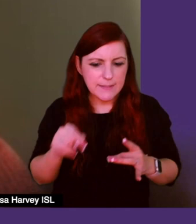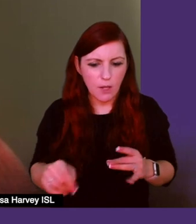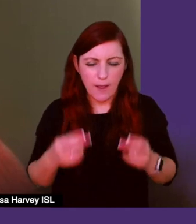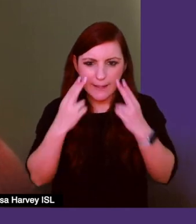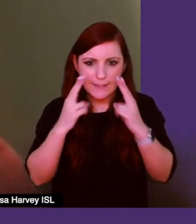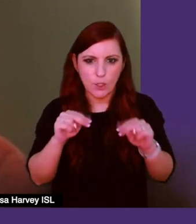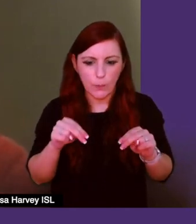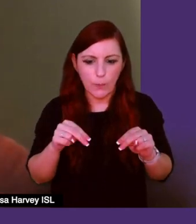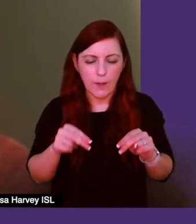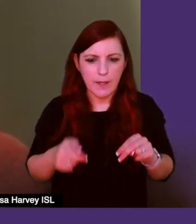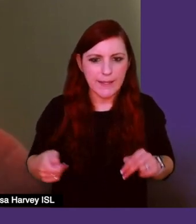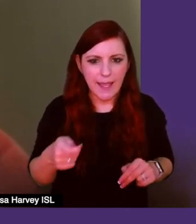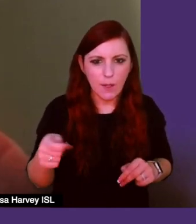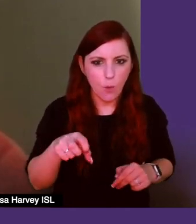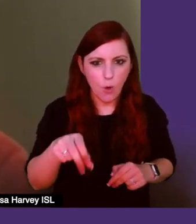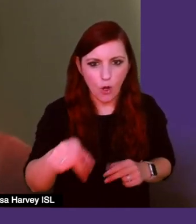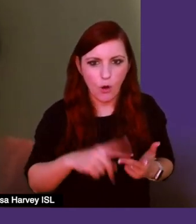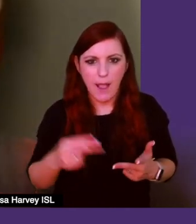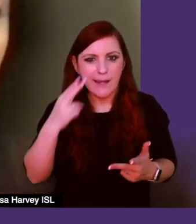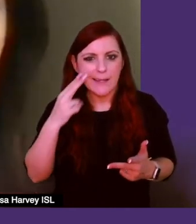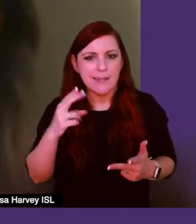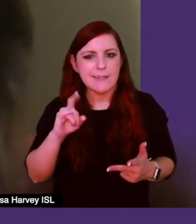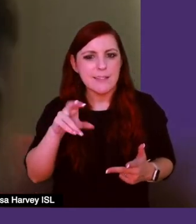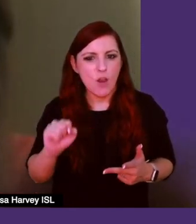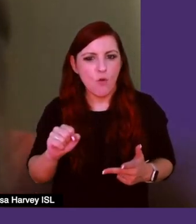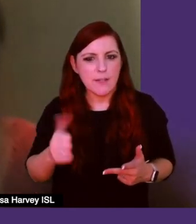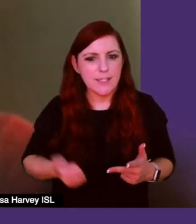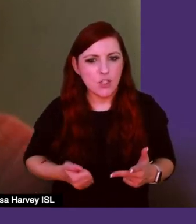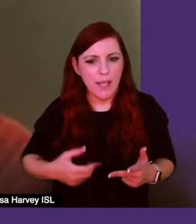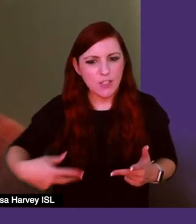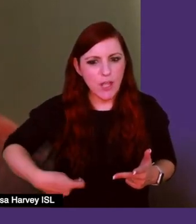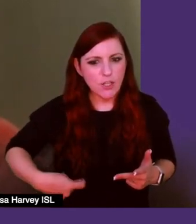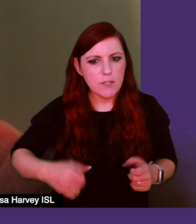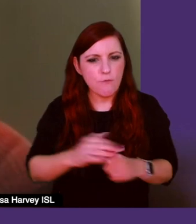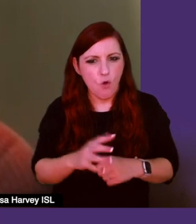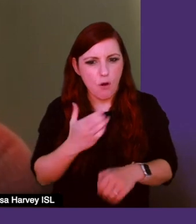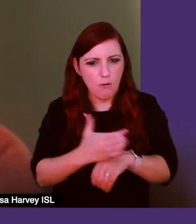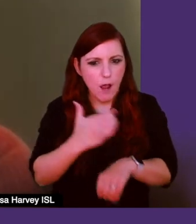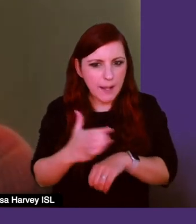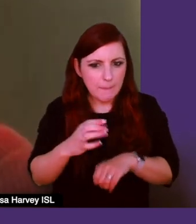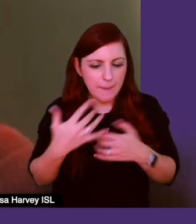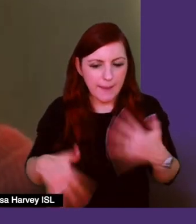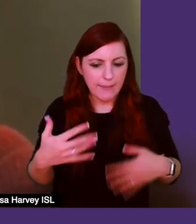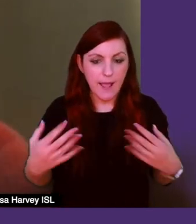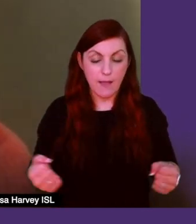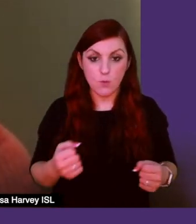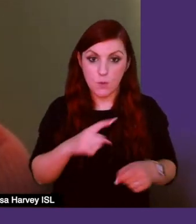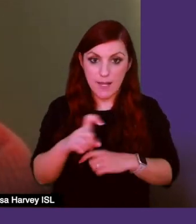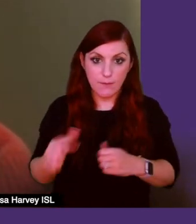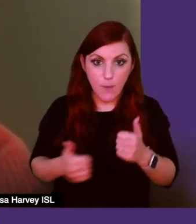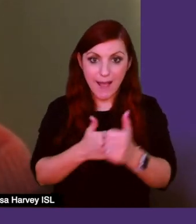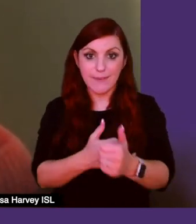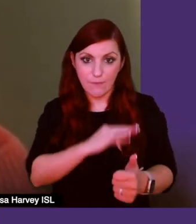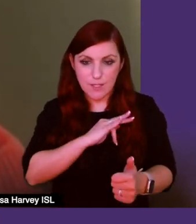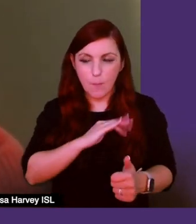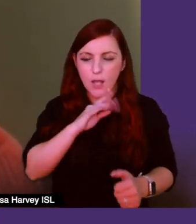a new K walker. I need steroid injections for chronic pain that I'm having. You very much still have to be your own advocate, but you feel that there are